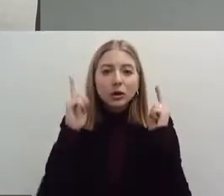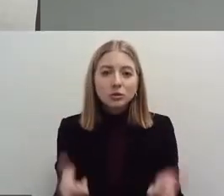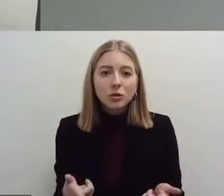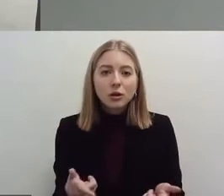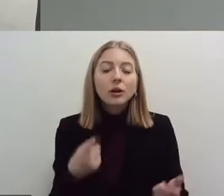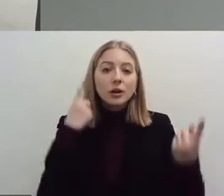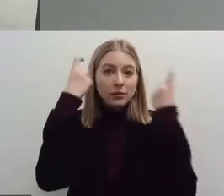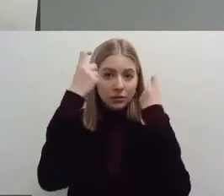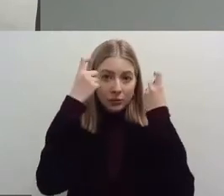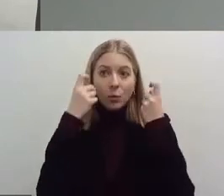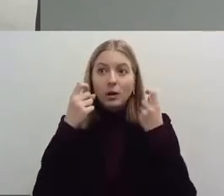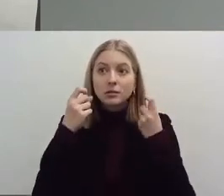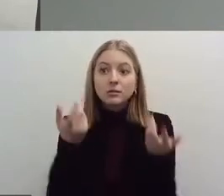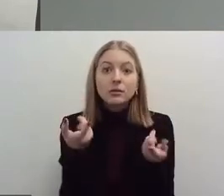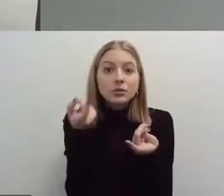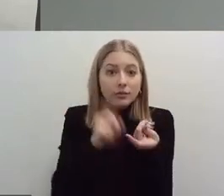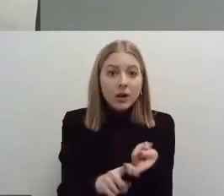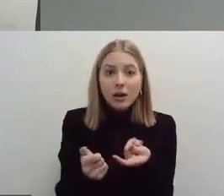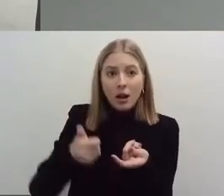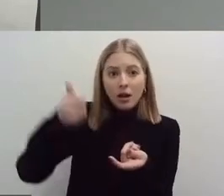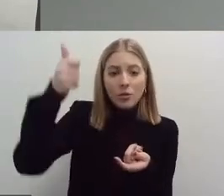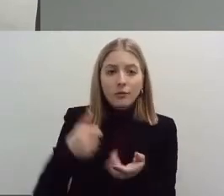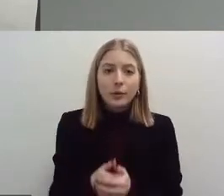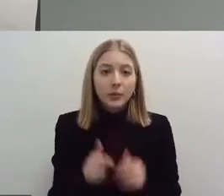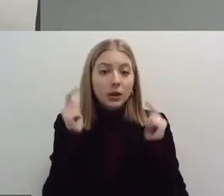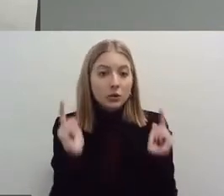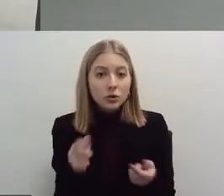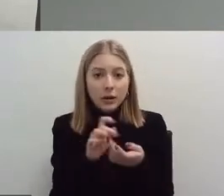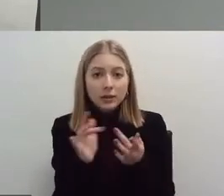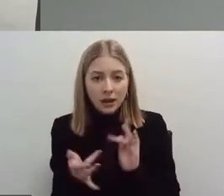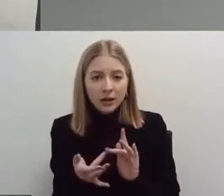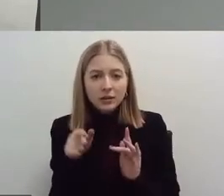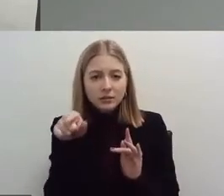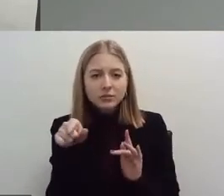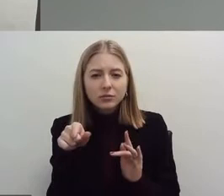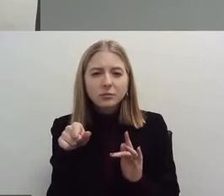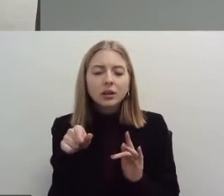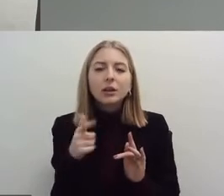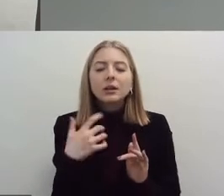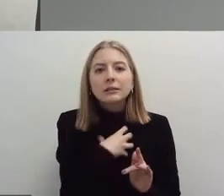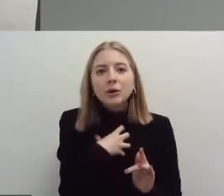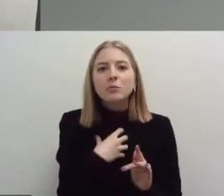well-being, and we need to make policies that actually ensure that the day of tomorrow people can